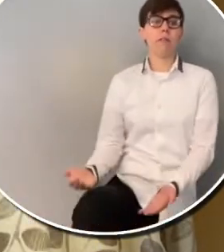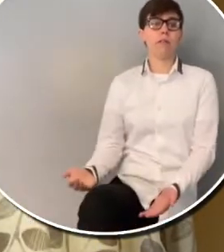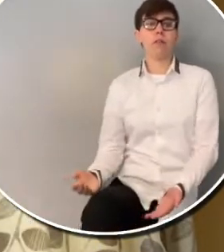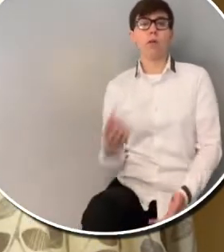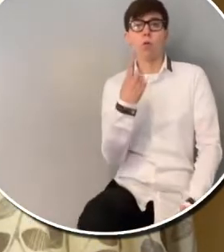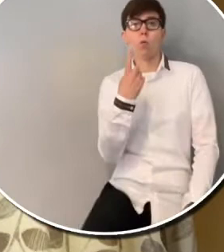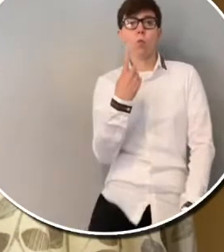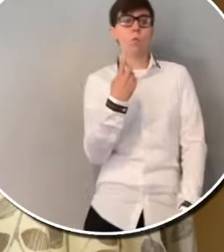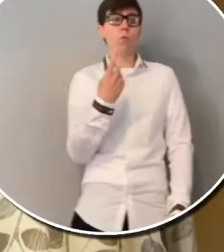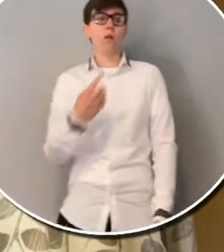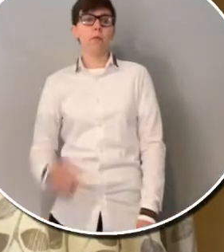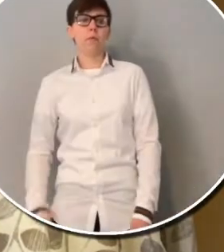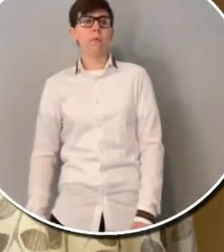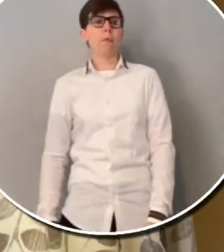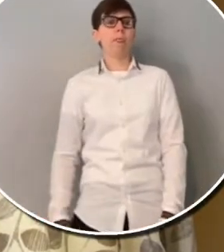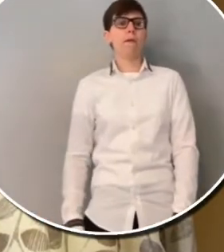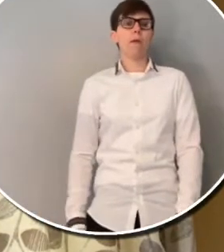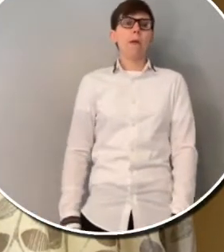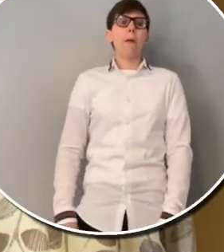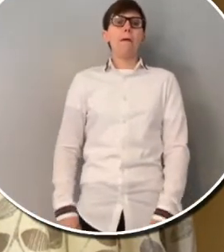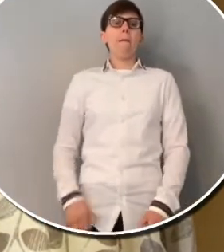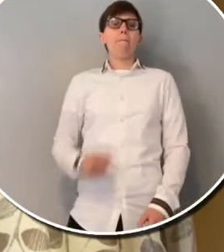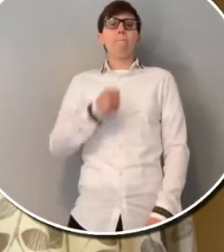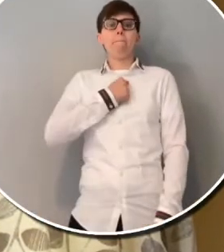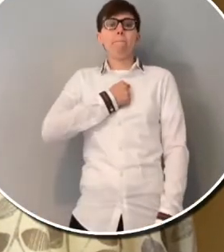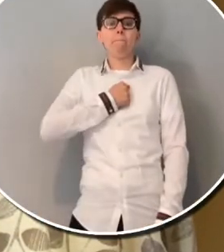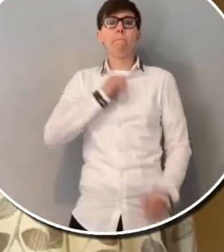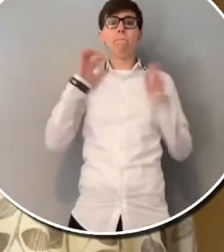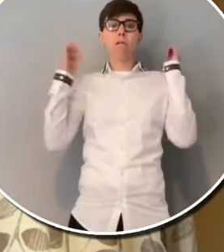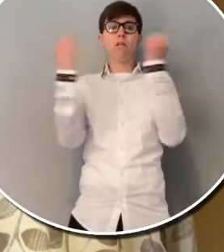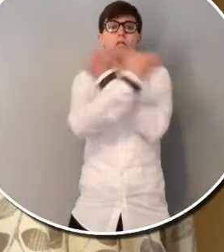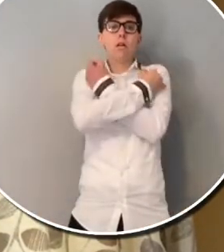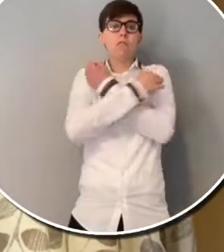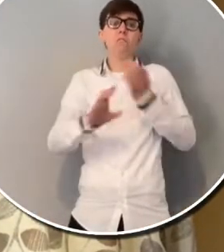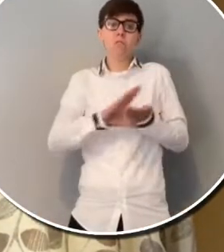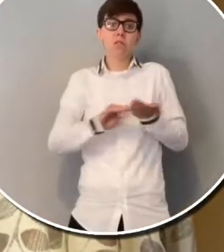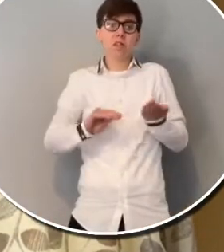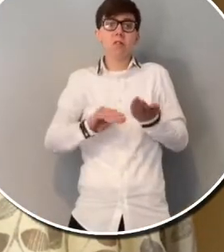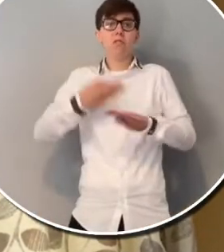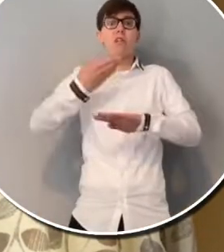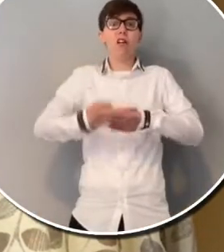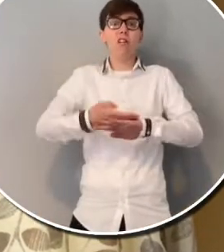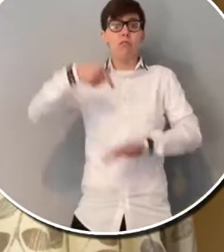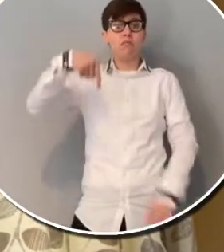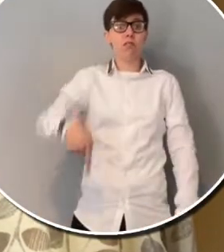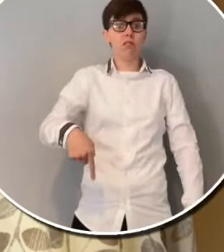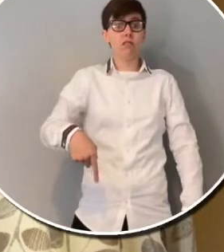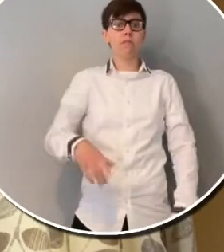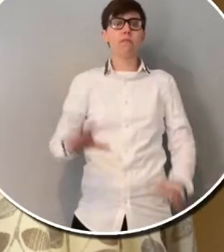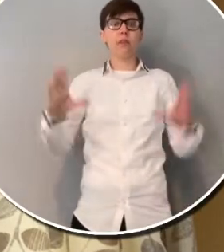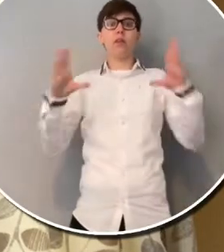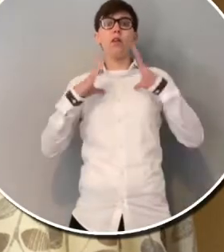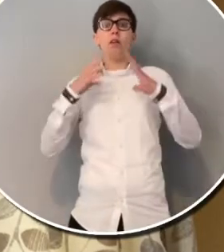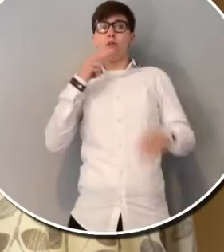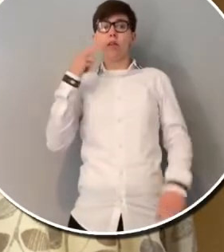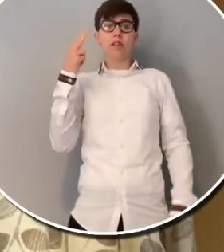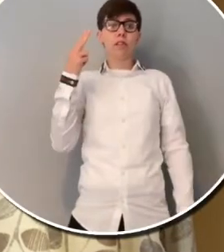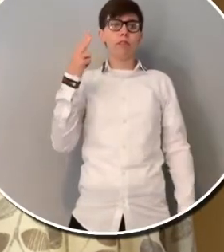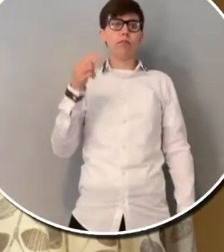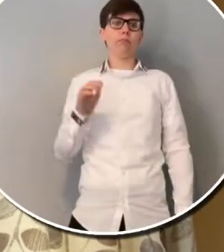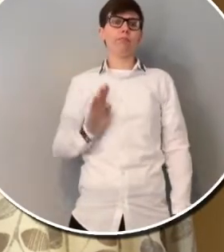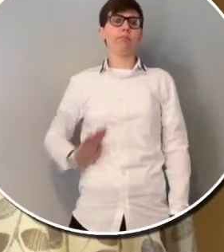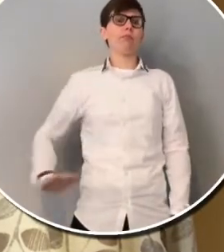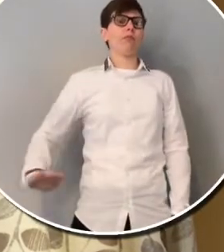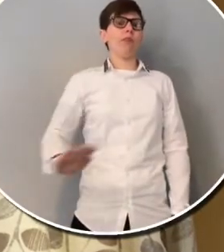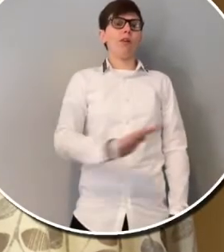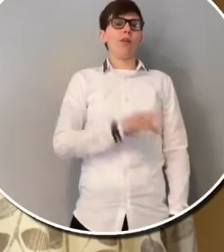down below. I'm gonna lift one up. I'm gonna pop my scarf or my tea towel on top. Are we ready to sing the song? We're gonna sing Hide Your